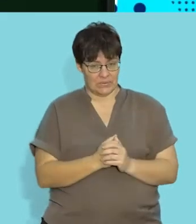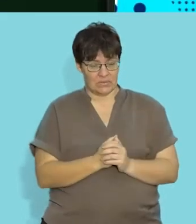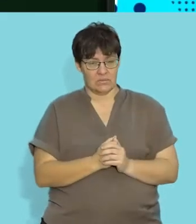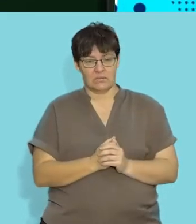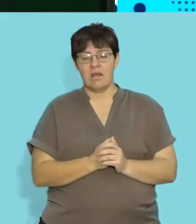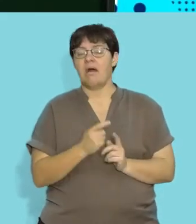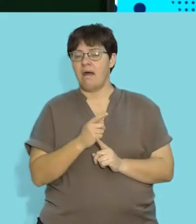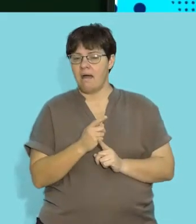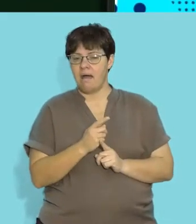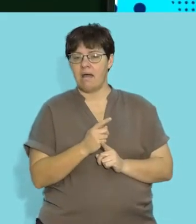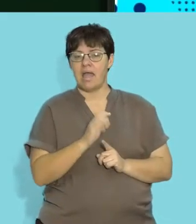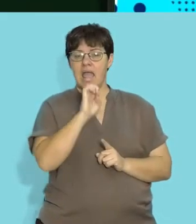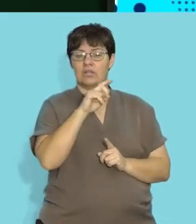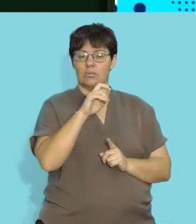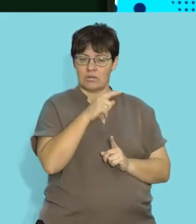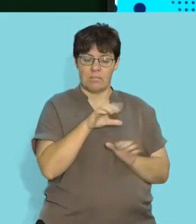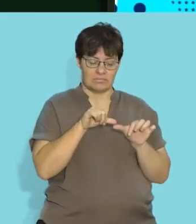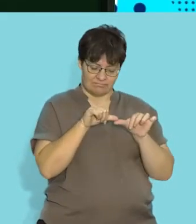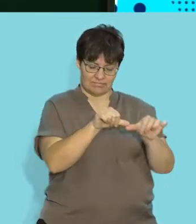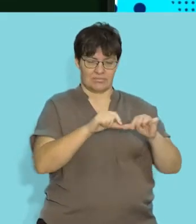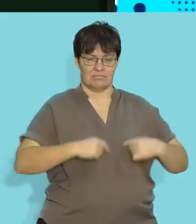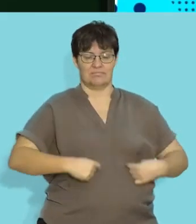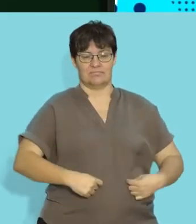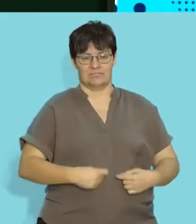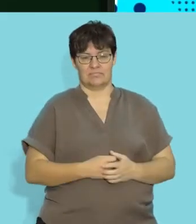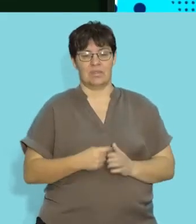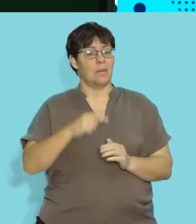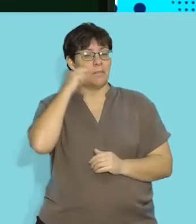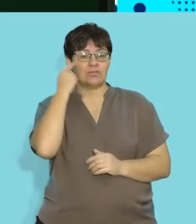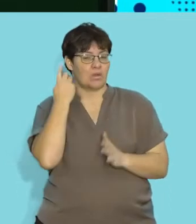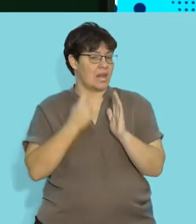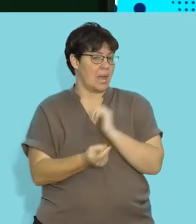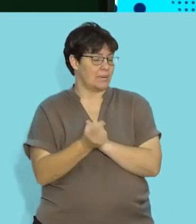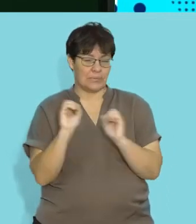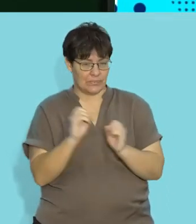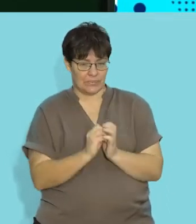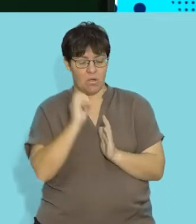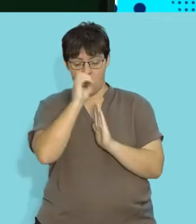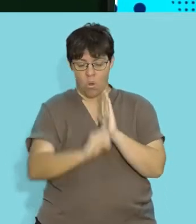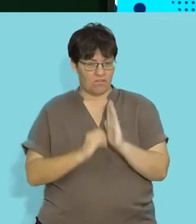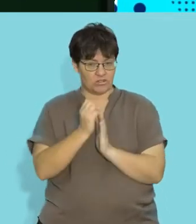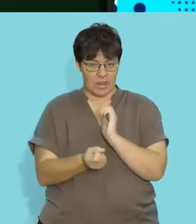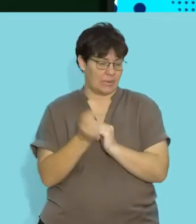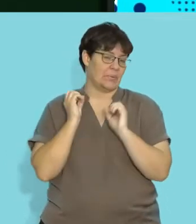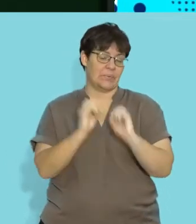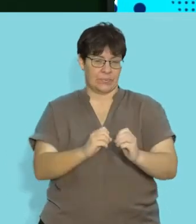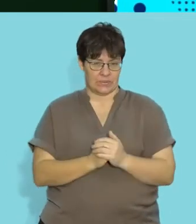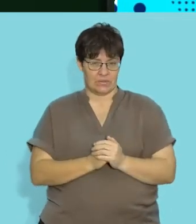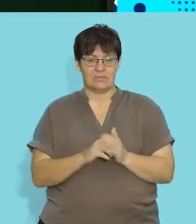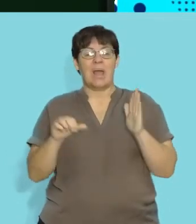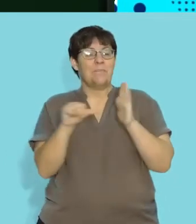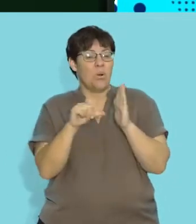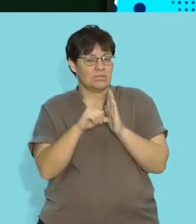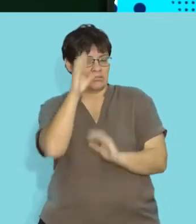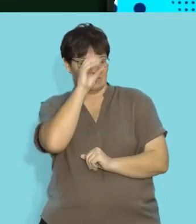that we find that the endometrium now needs to be maintained. There's no menstruation, there's no ovulation as well. So these are the